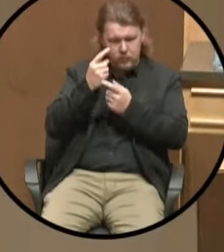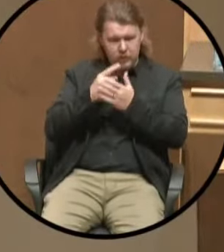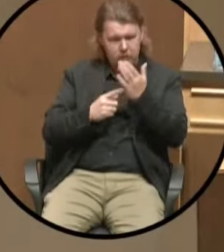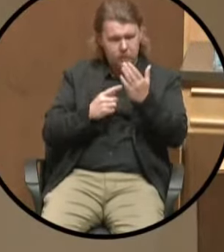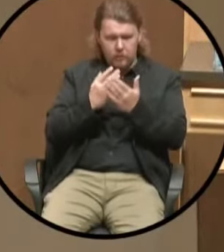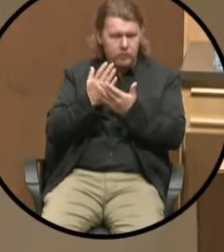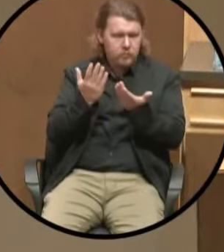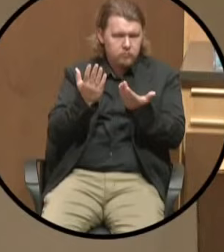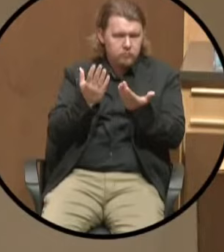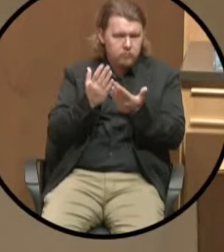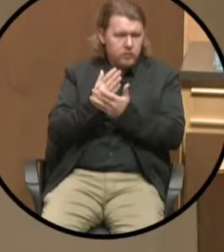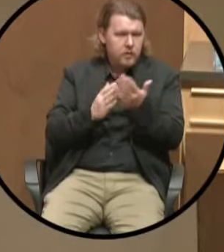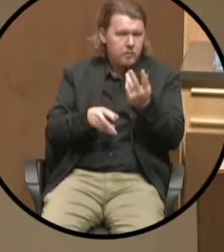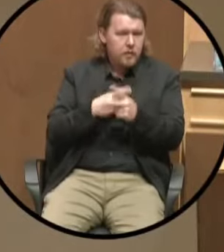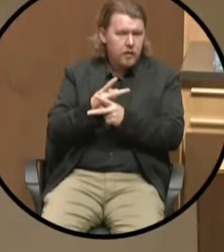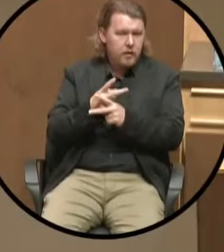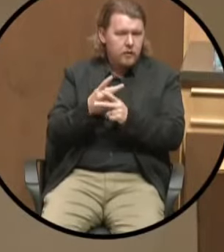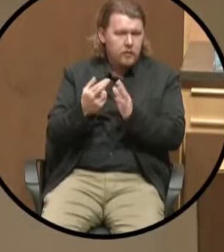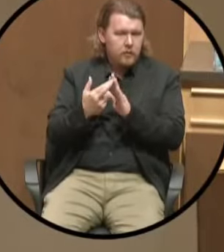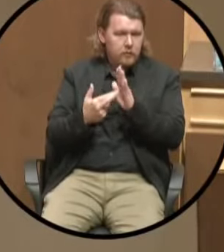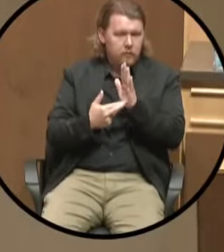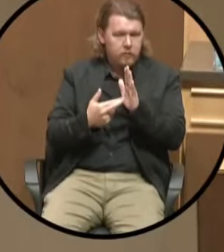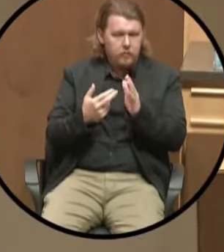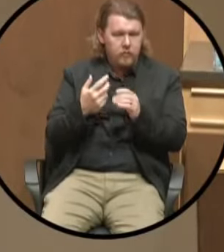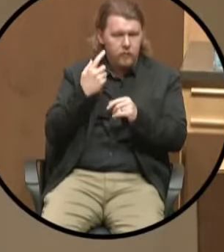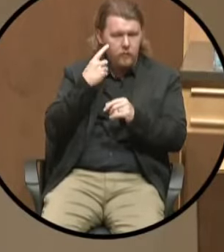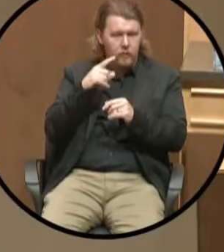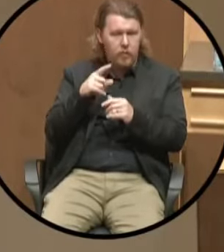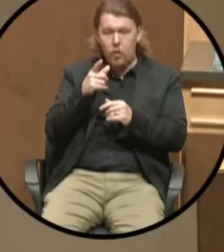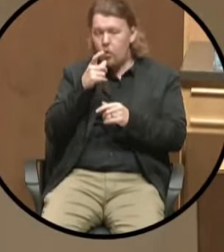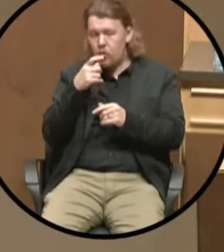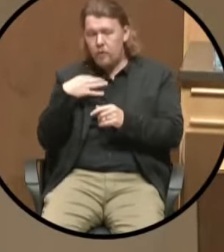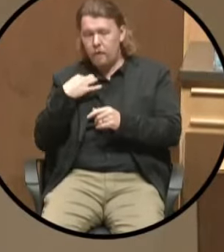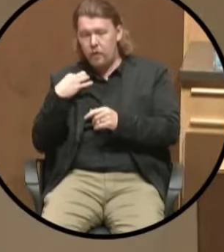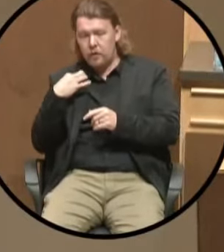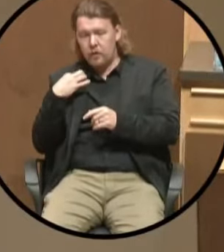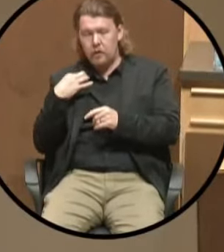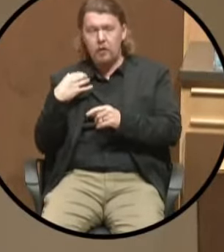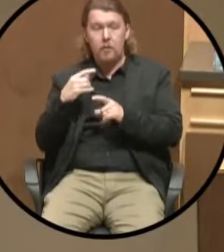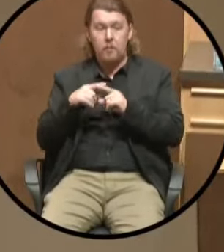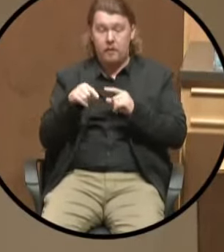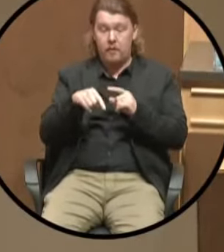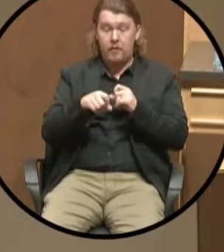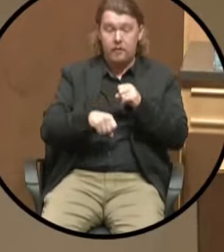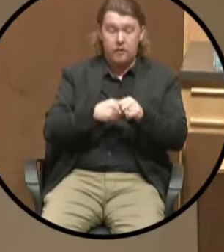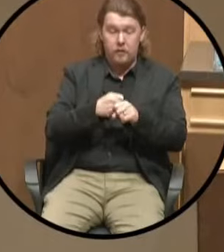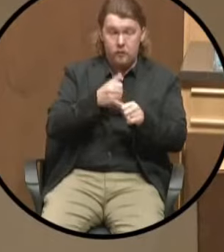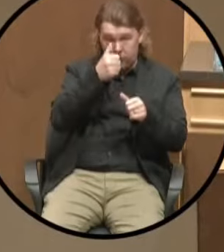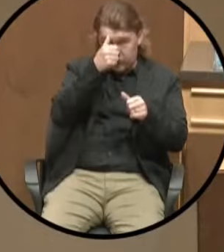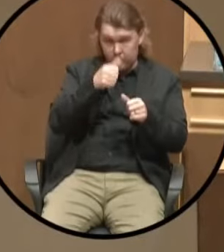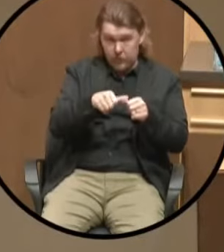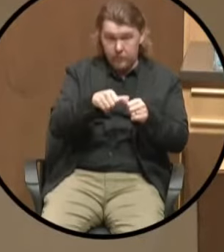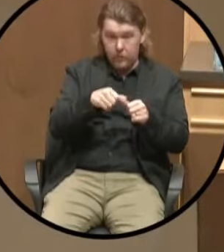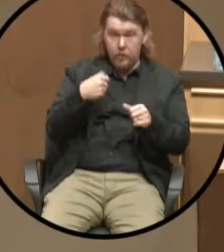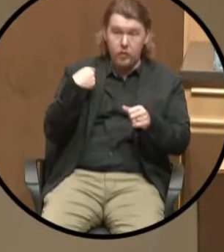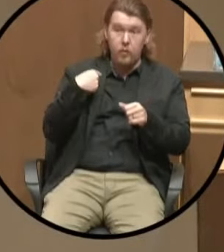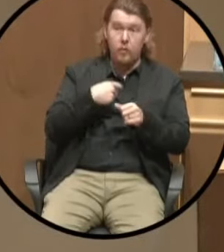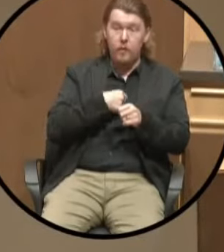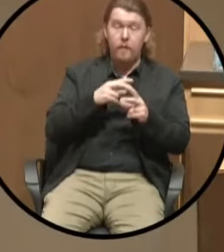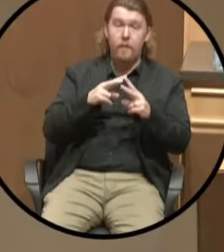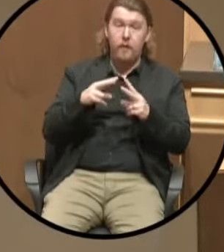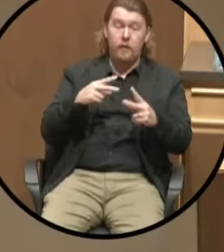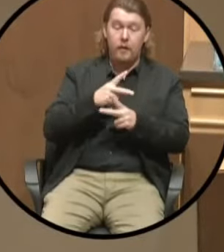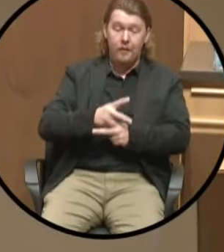of guideline under advisement for those who volunteer. This year, if you recall from the beginning of the school year, we've been